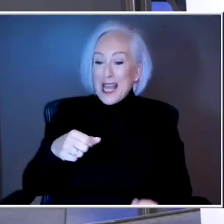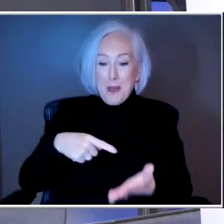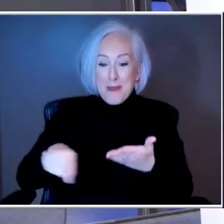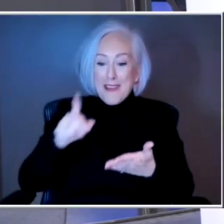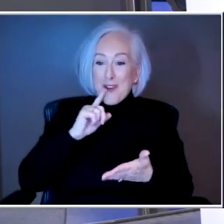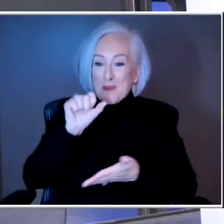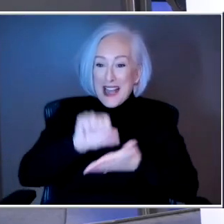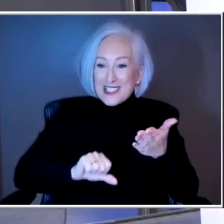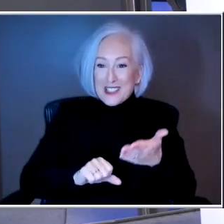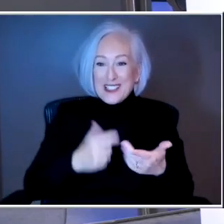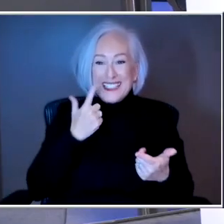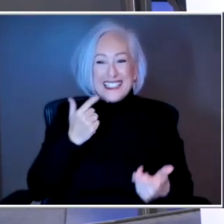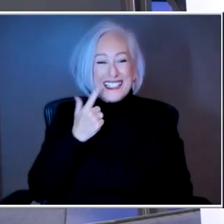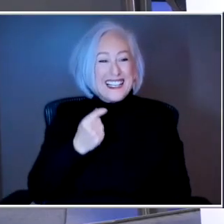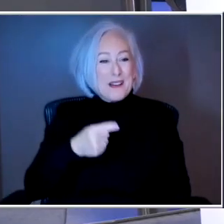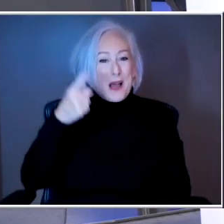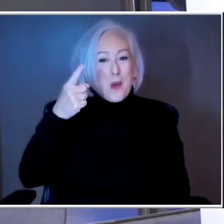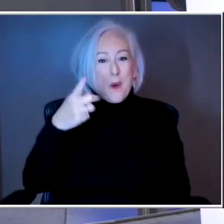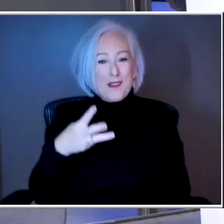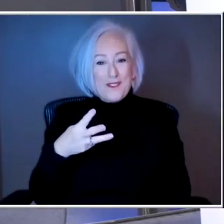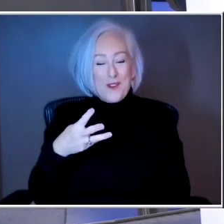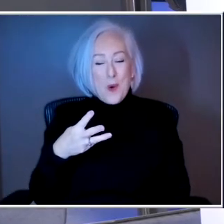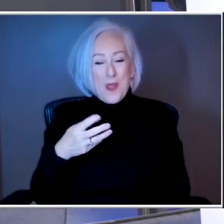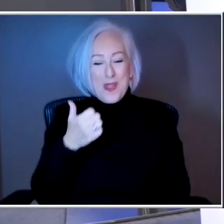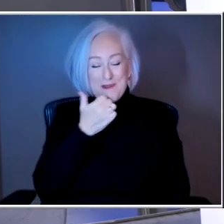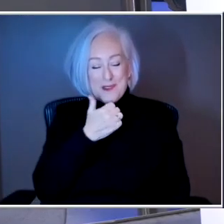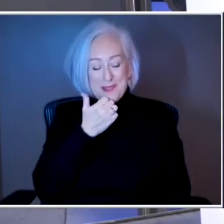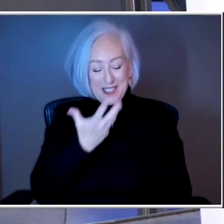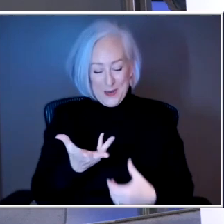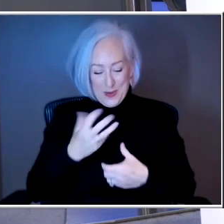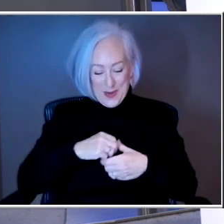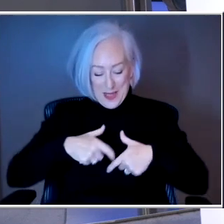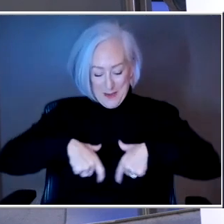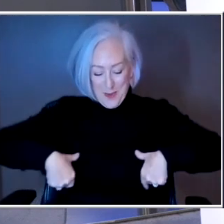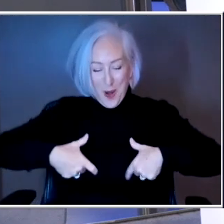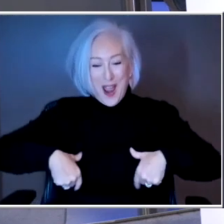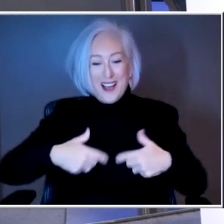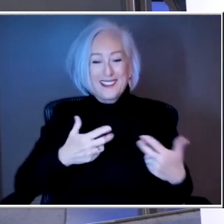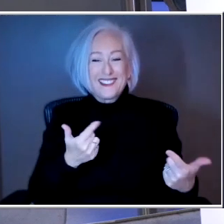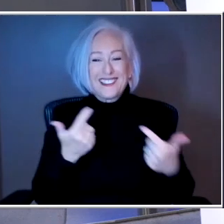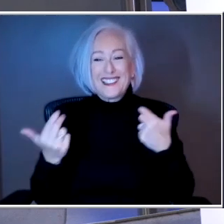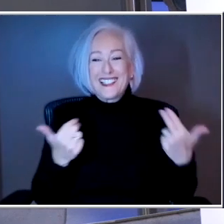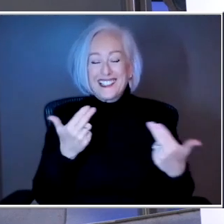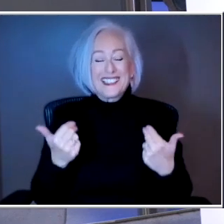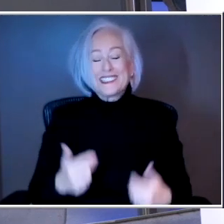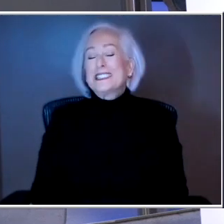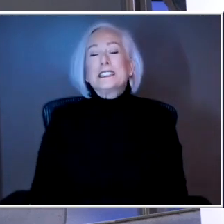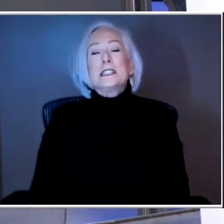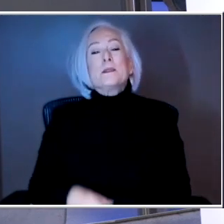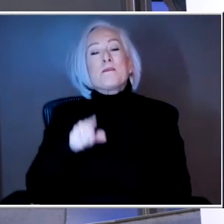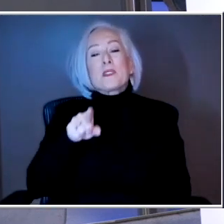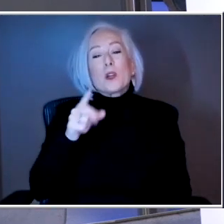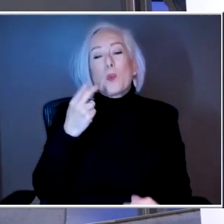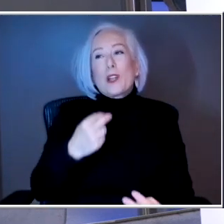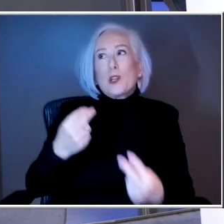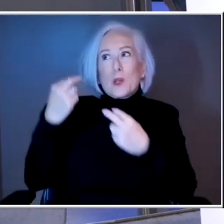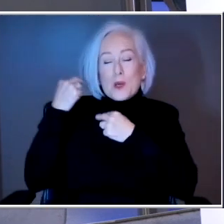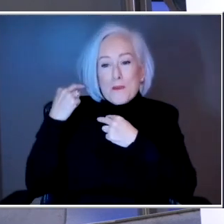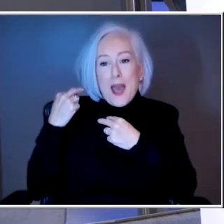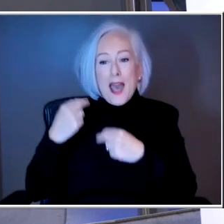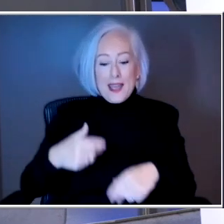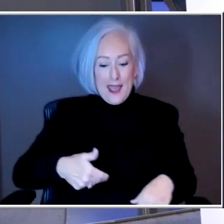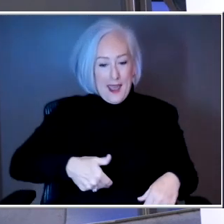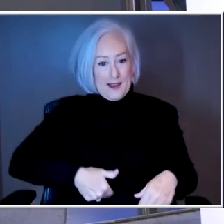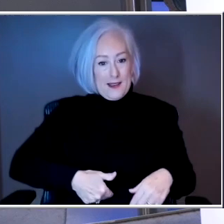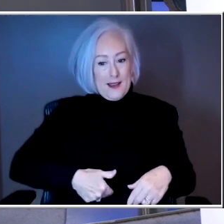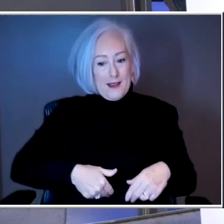the material you're using. So, but you said that of all the surgeries you had, even when you go back to starting with the bariatric surgery to all of the skin